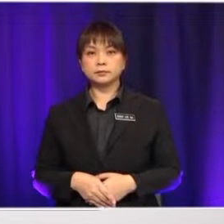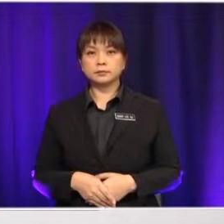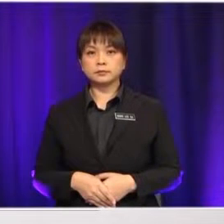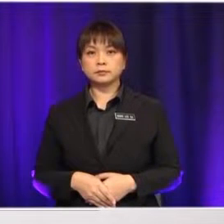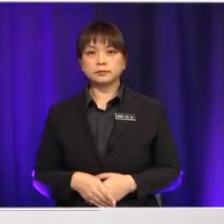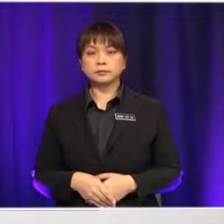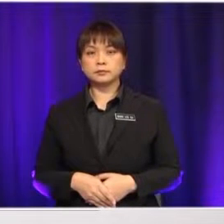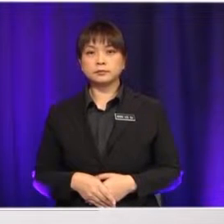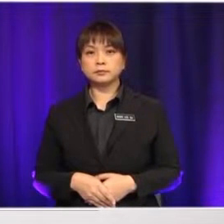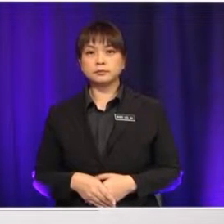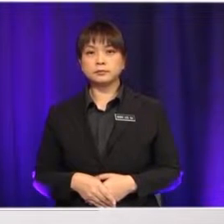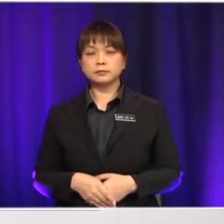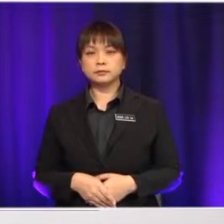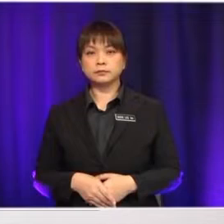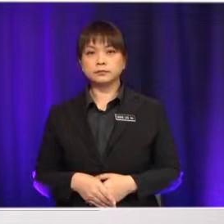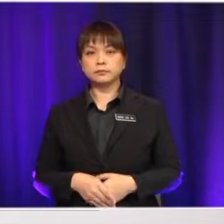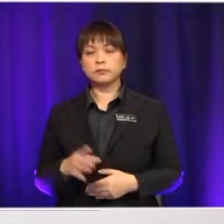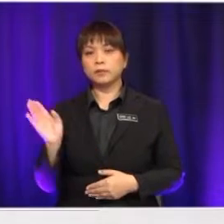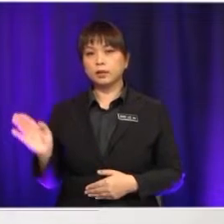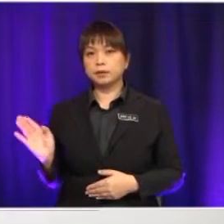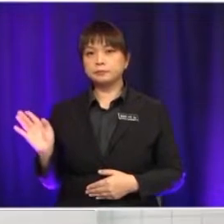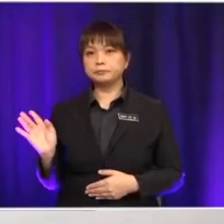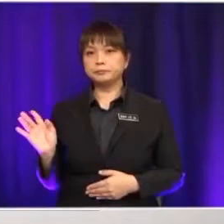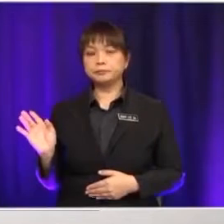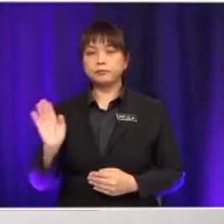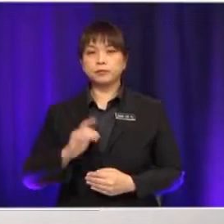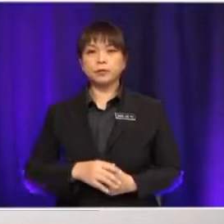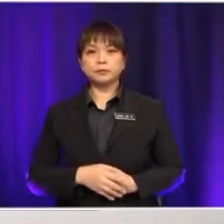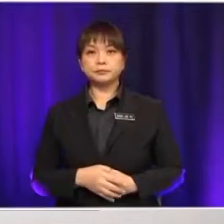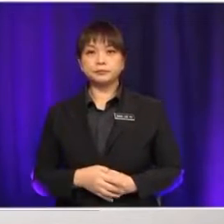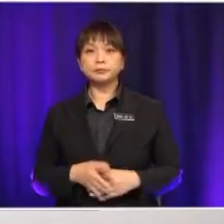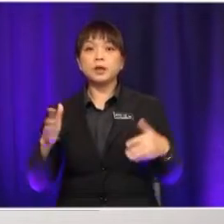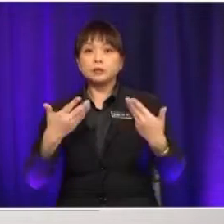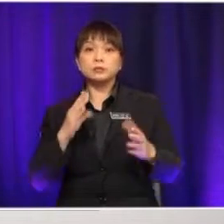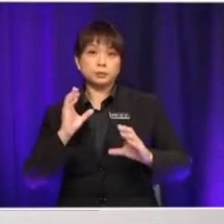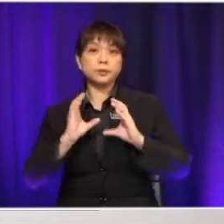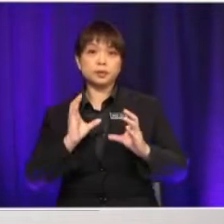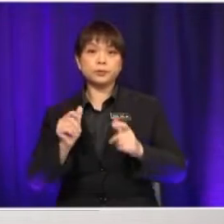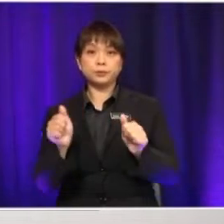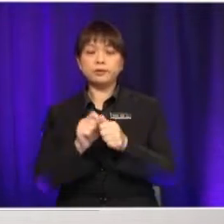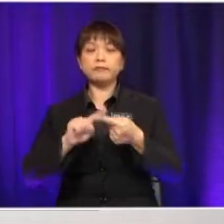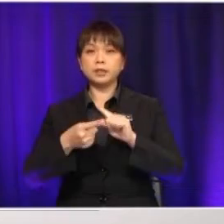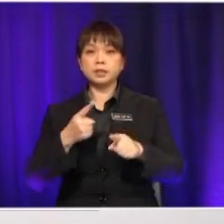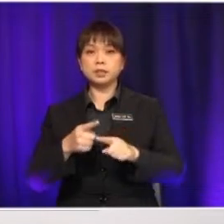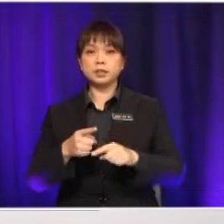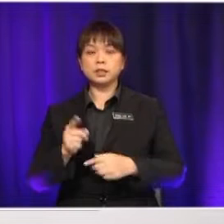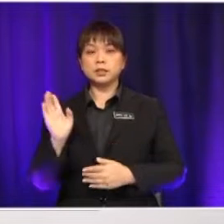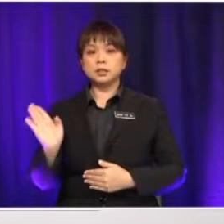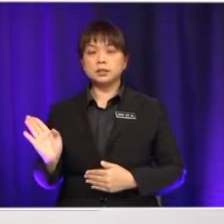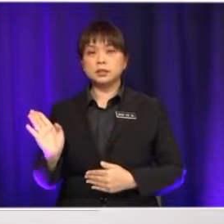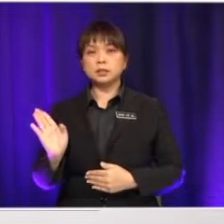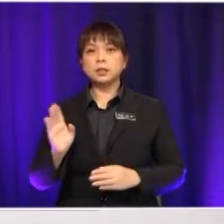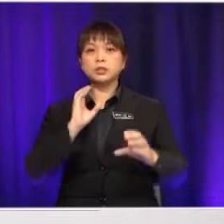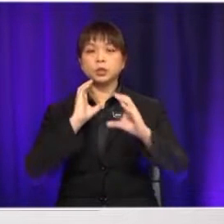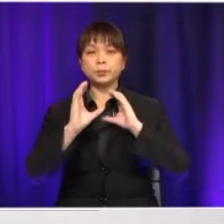right? So Wen Kai, so how do you usually communicate with your friends and which one will you choose? In general, I